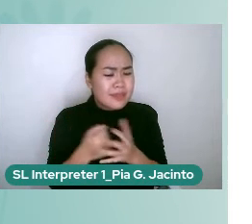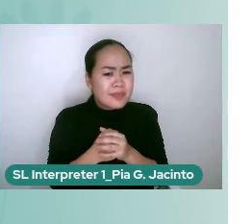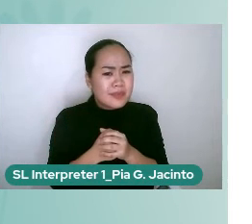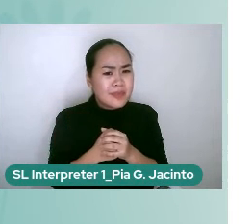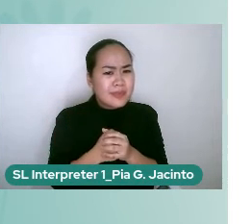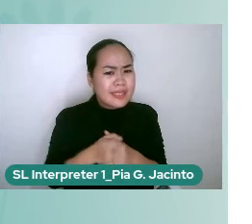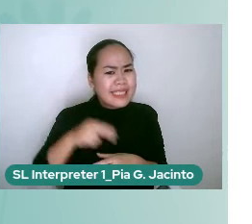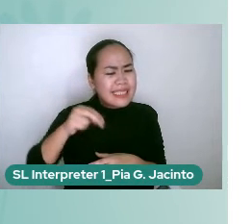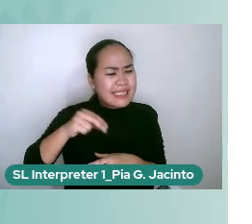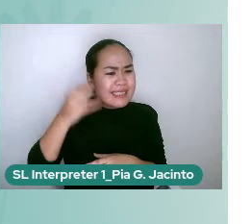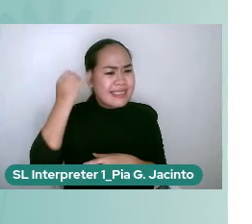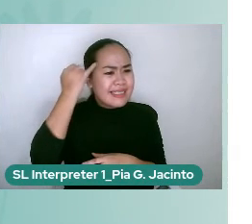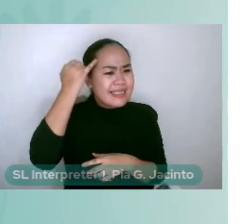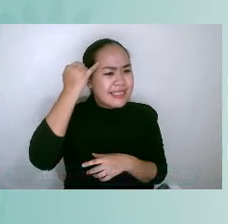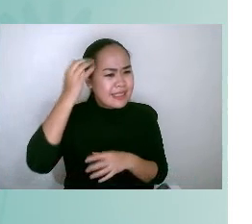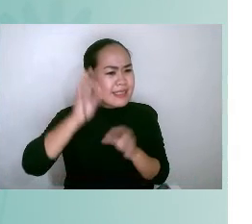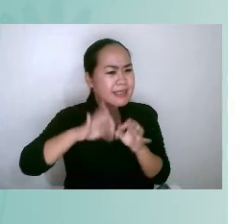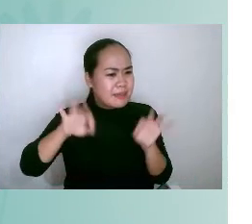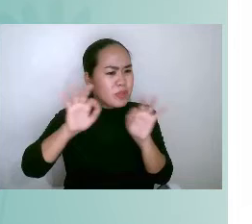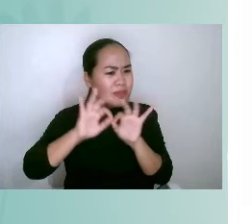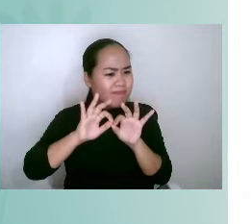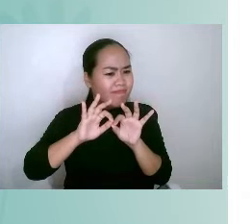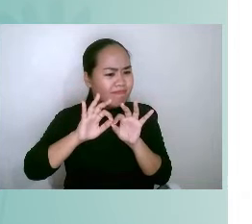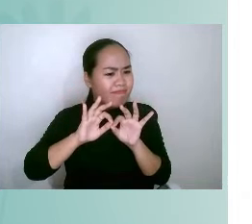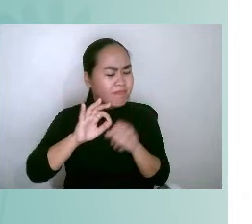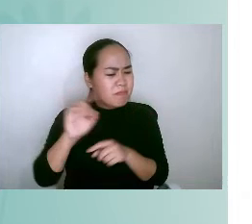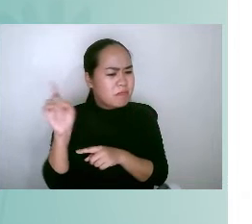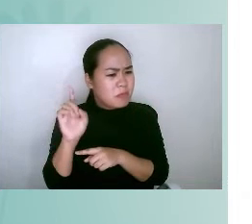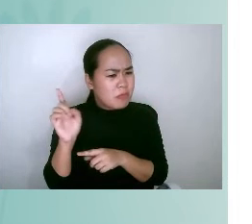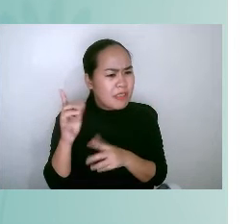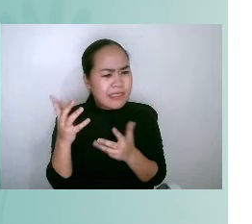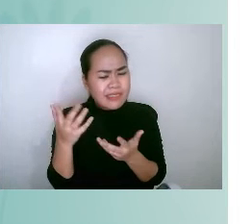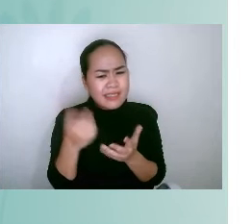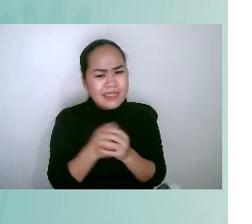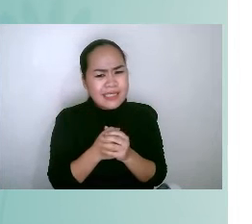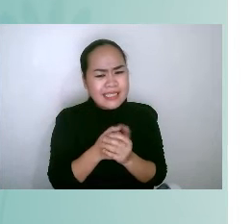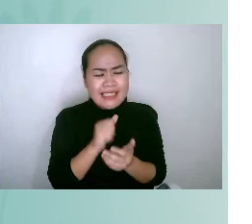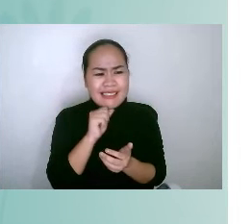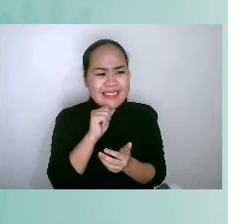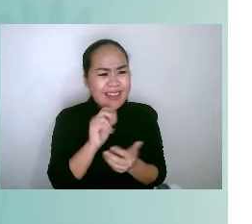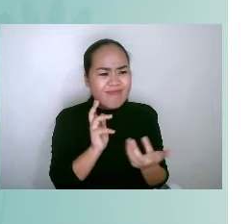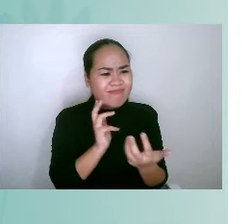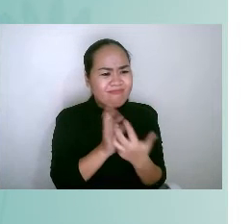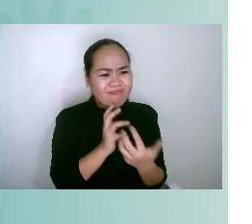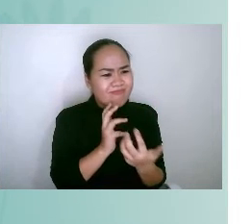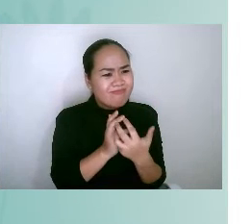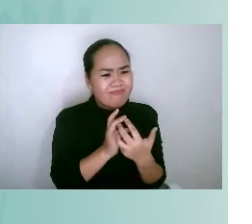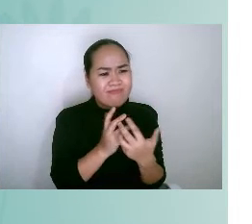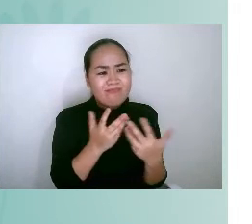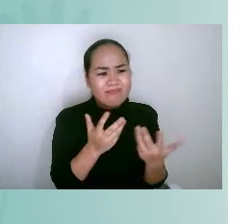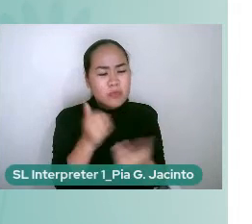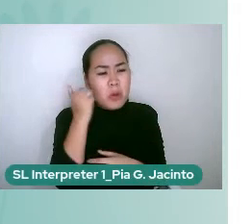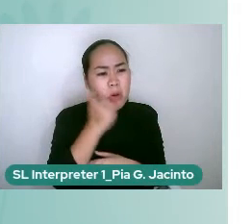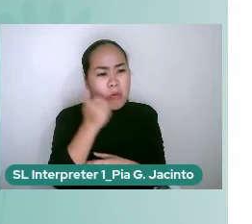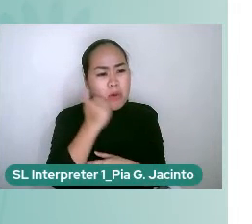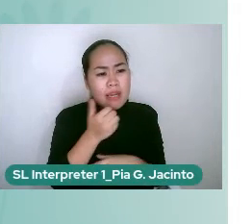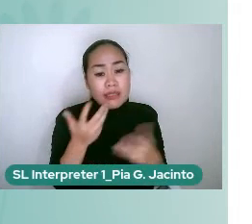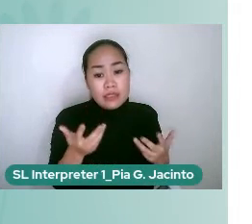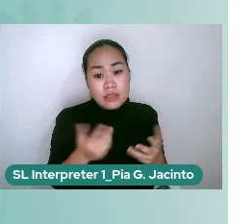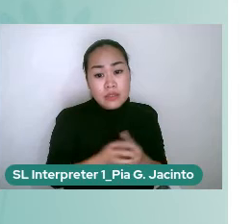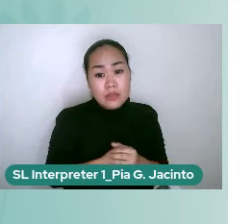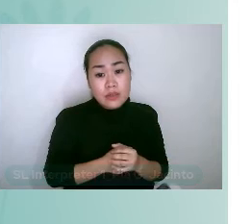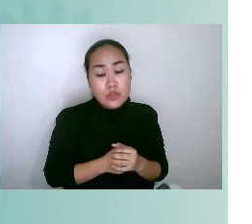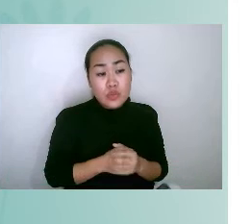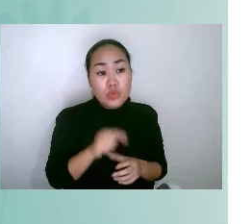be what you're thinking about once you've coned out anything that's not suitable. And of course, as always, if you